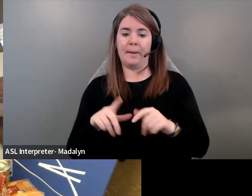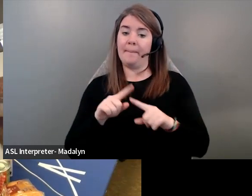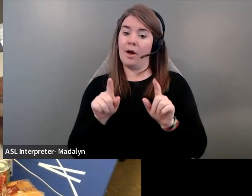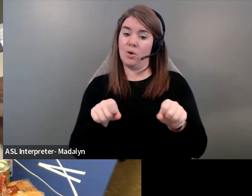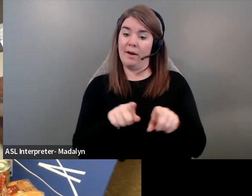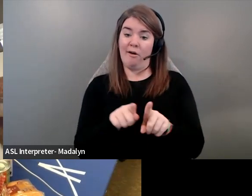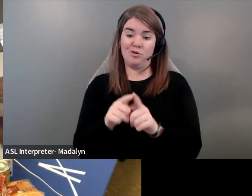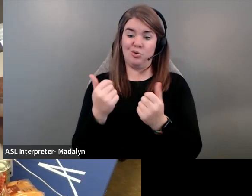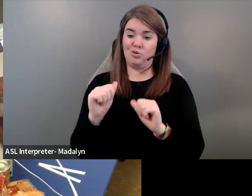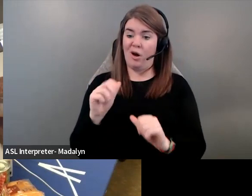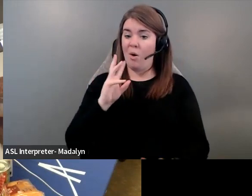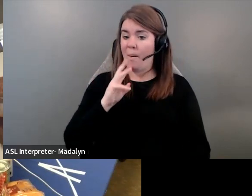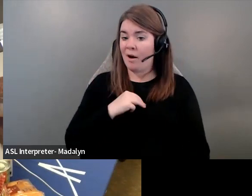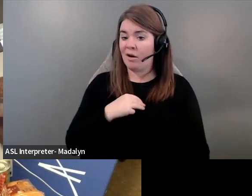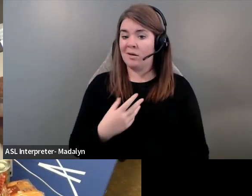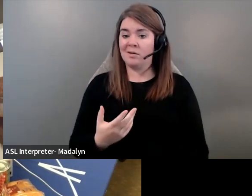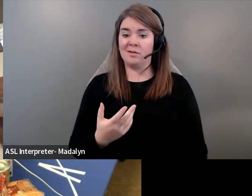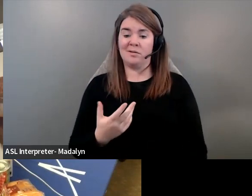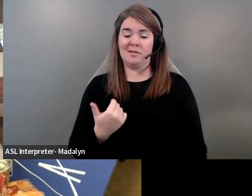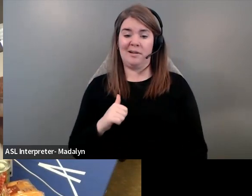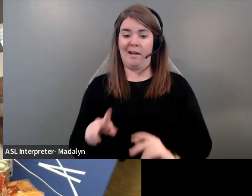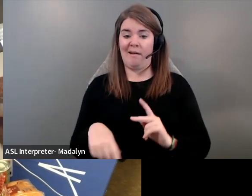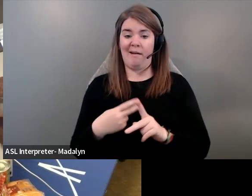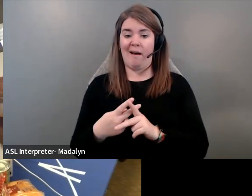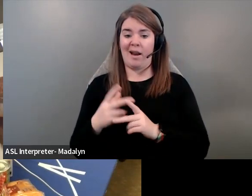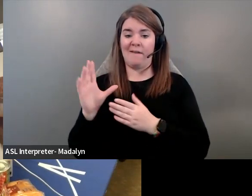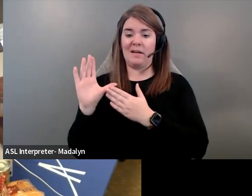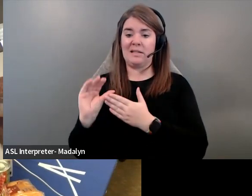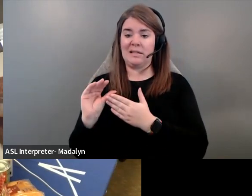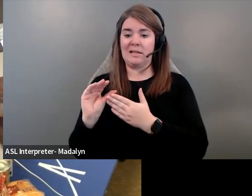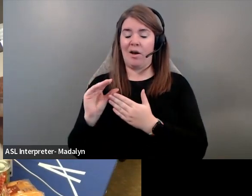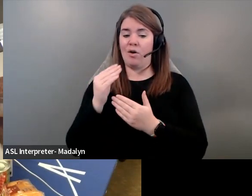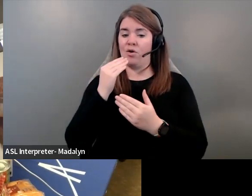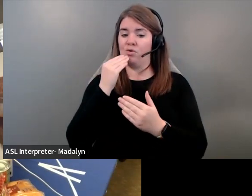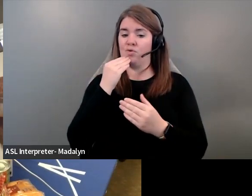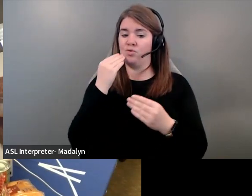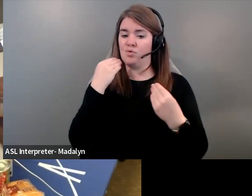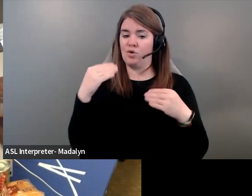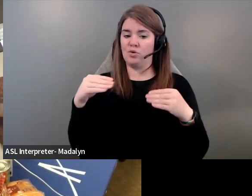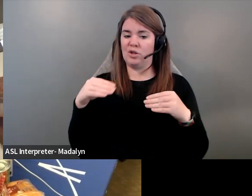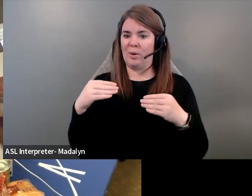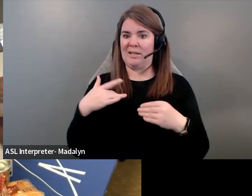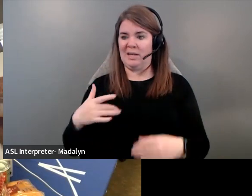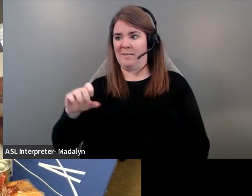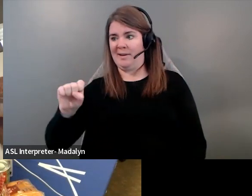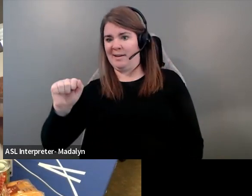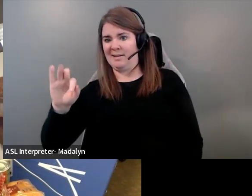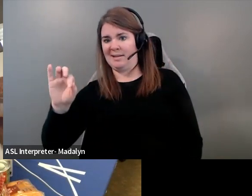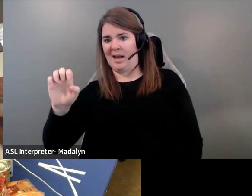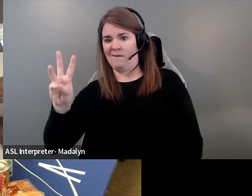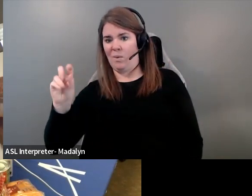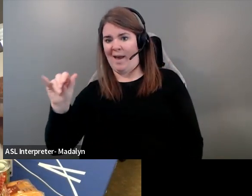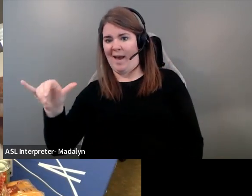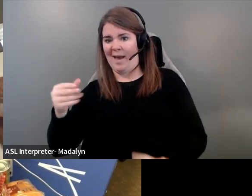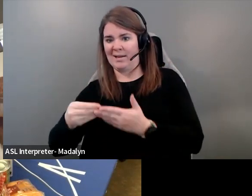try Walmart or any kind of discount grocery store. Safeways and stuff tend to be more expensive. But I bought all of